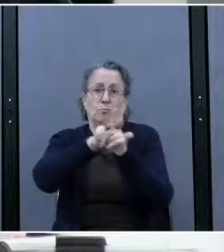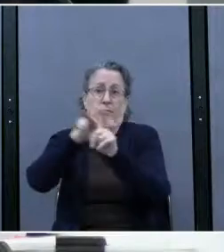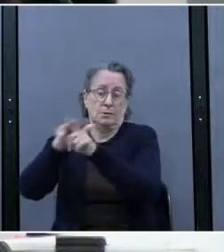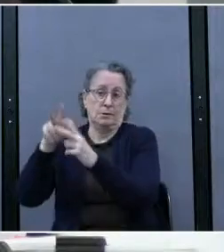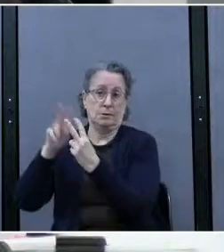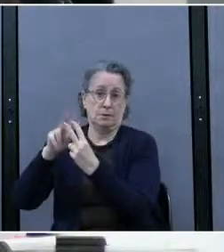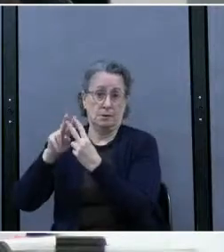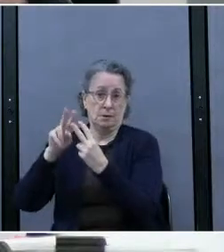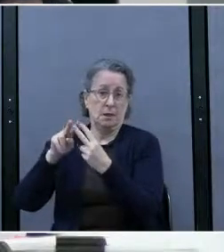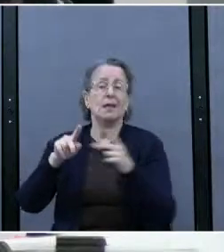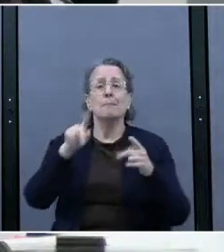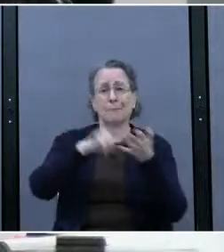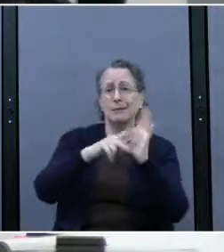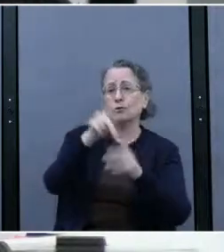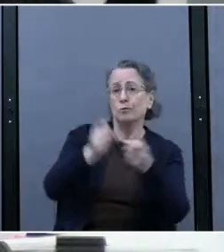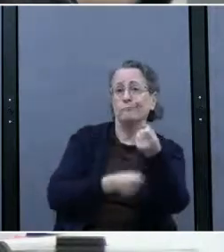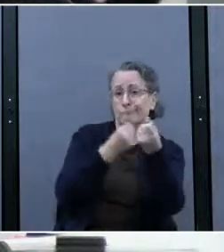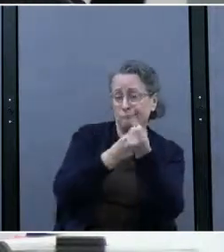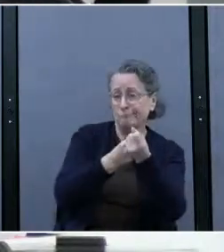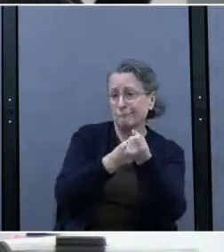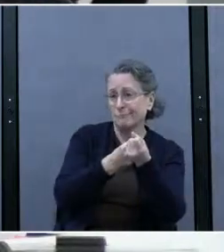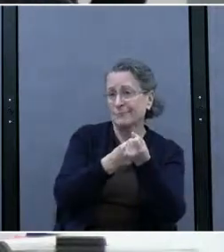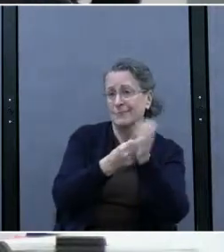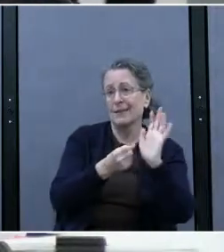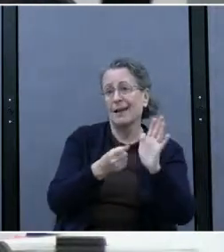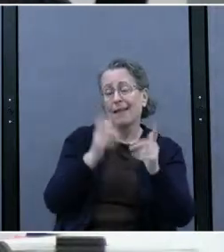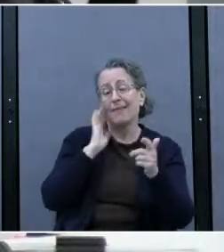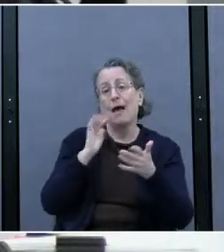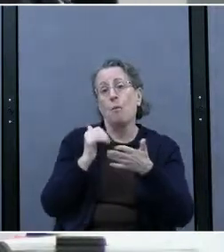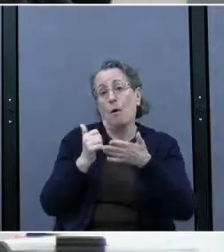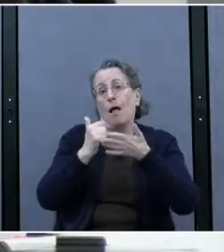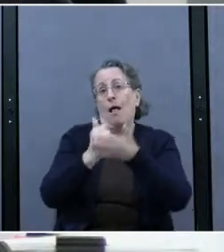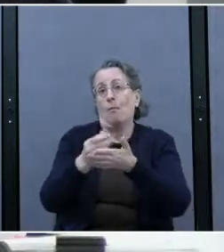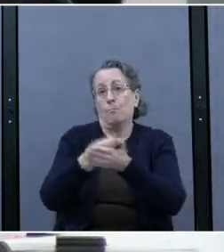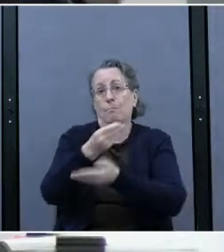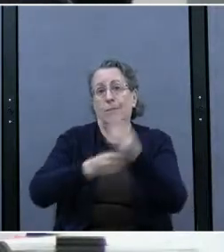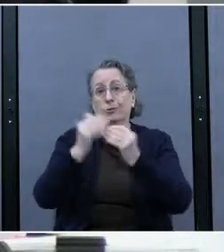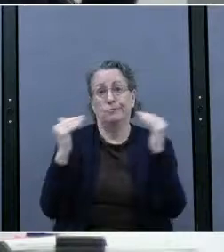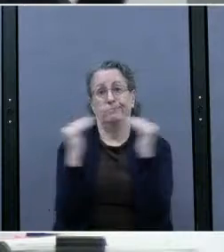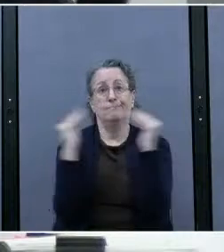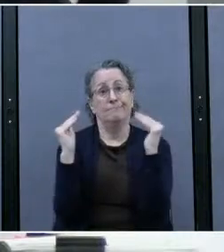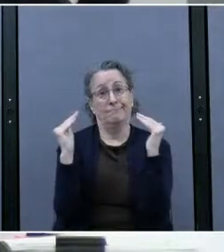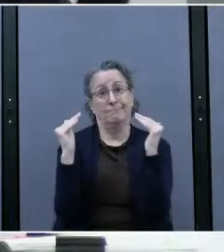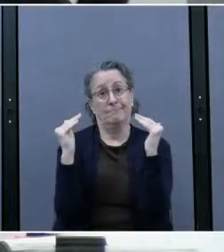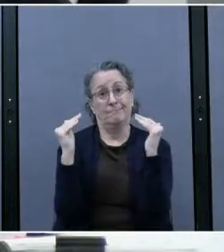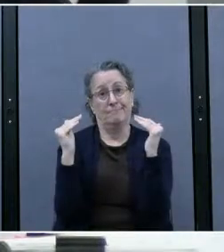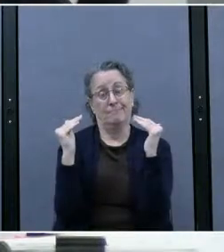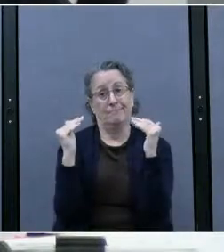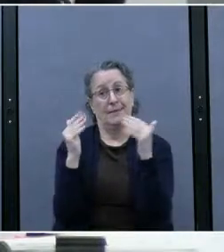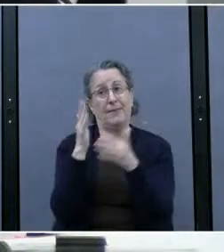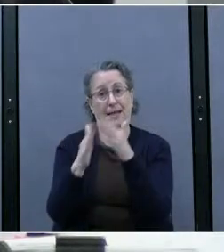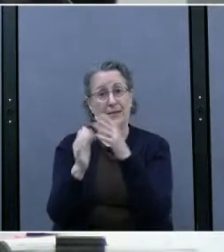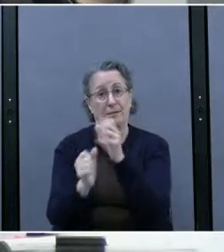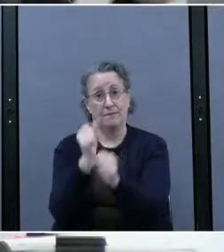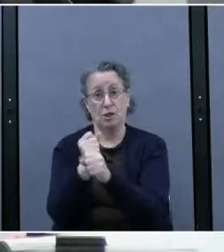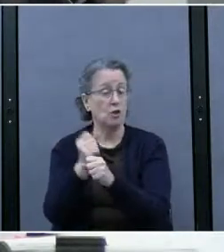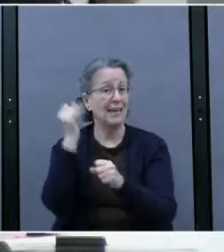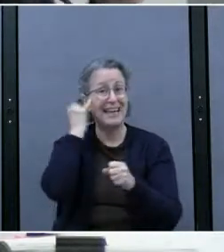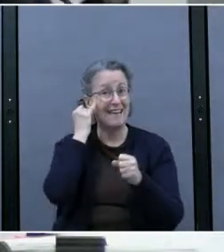accountant, but in my view, balancing the books for the year. If you don't pass it, then the